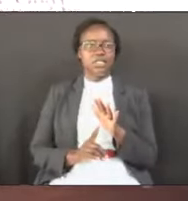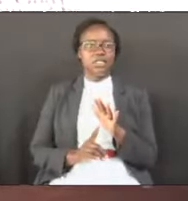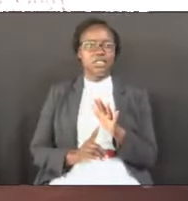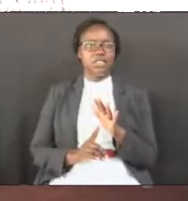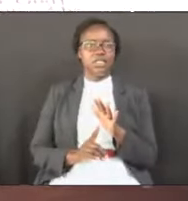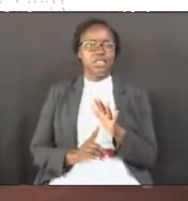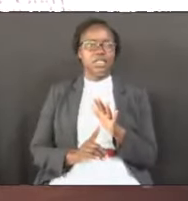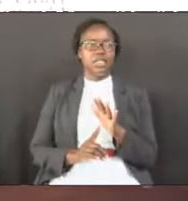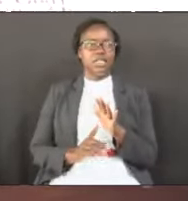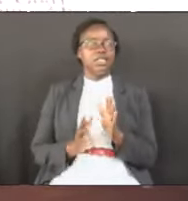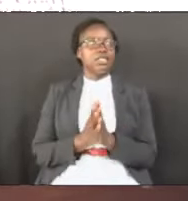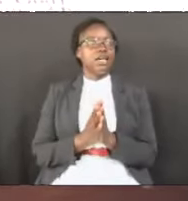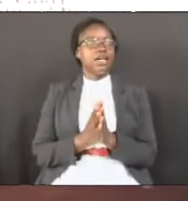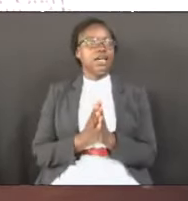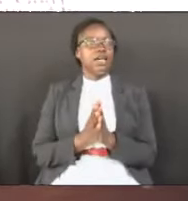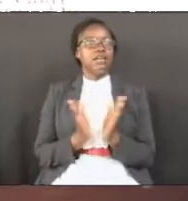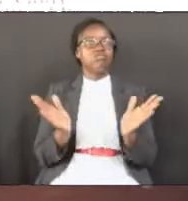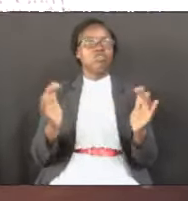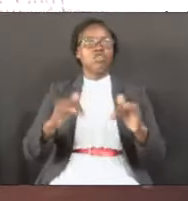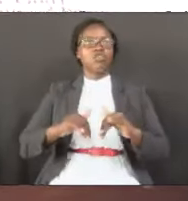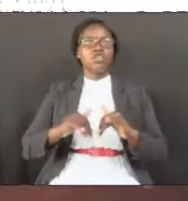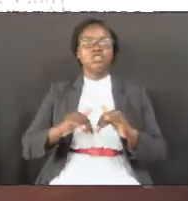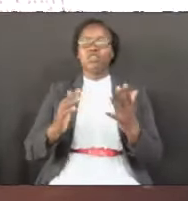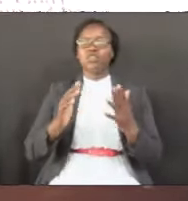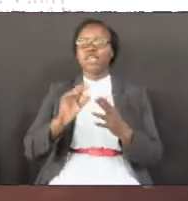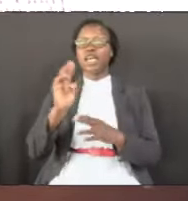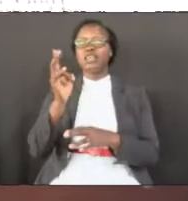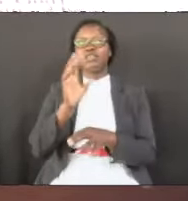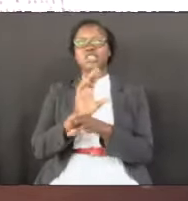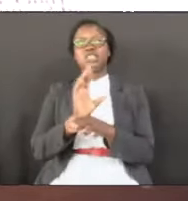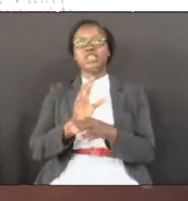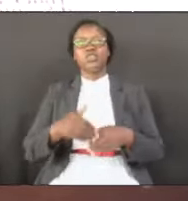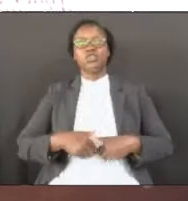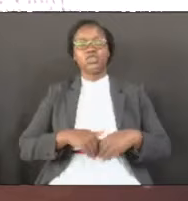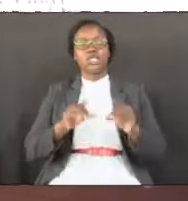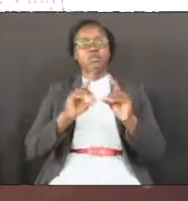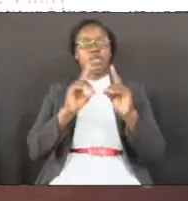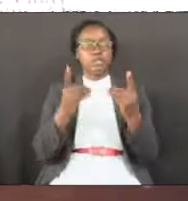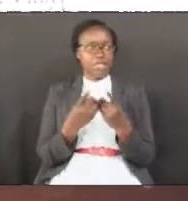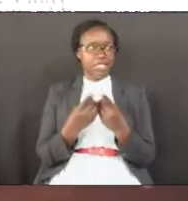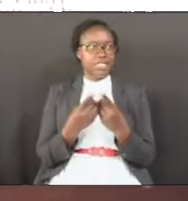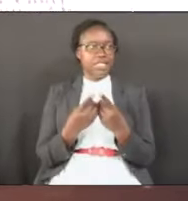the General Conference of the Adventist Church Youth Department